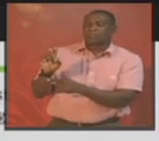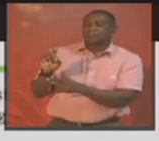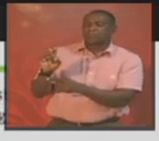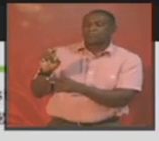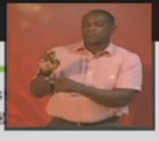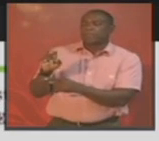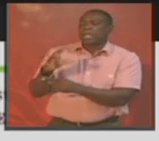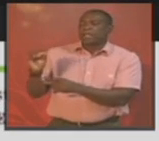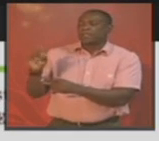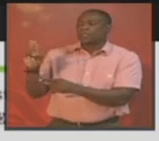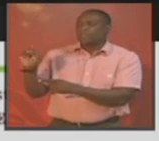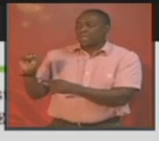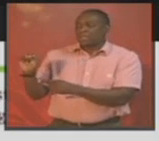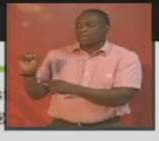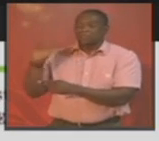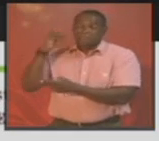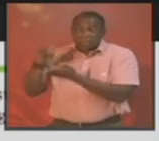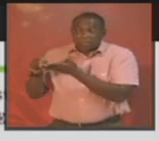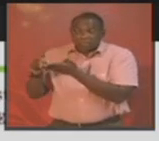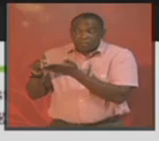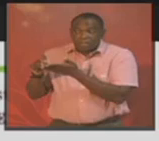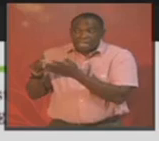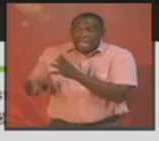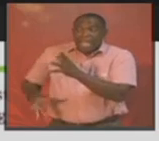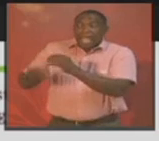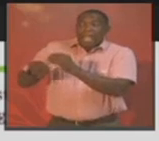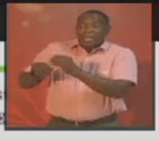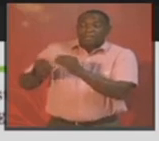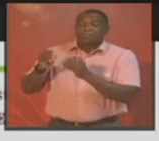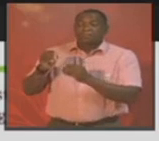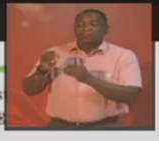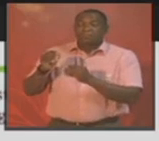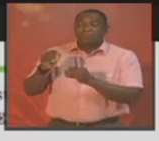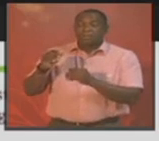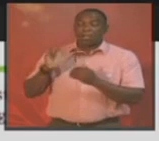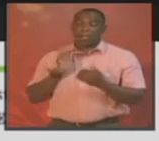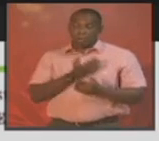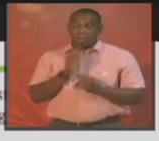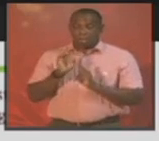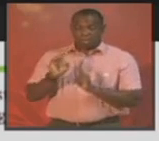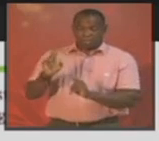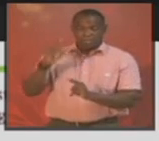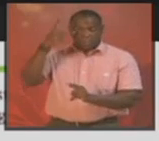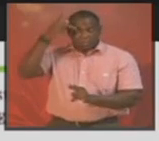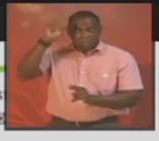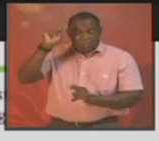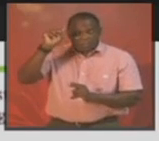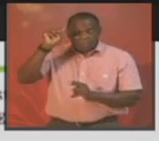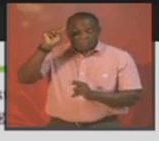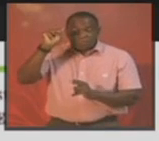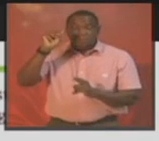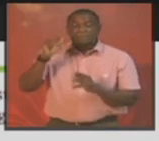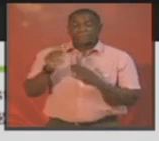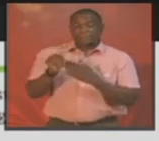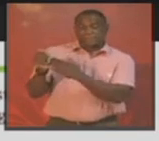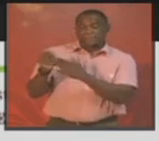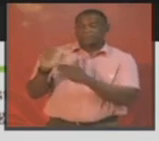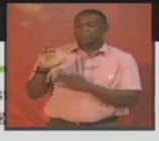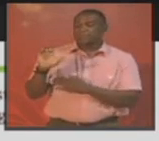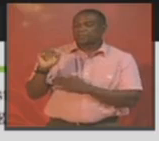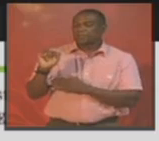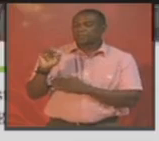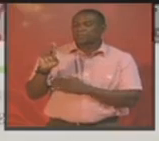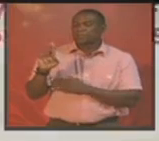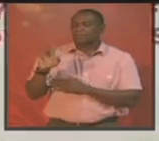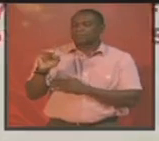now with our own Prime Minister, the Honorable Dr. Keith Rowley, as chairman of CARICOM, have all